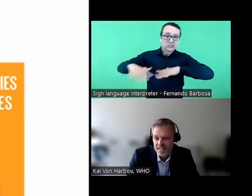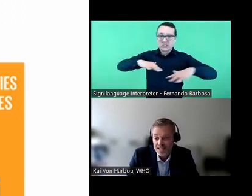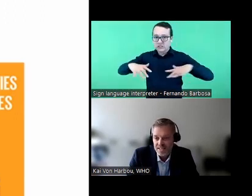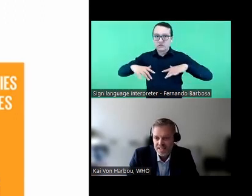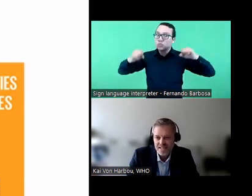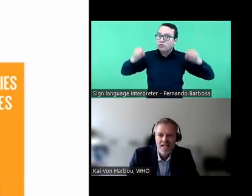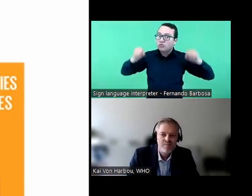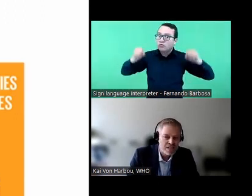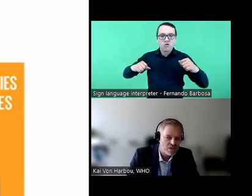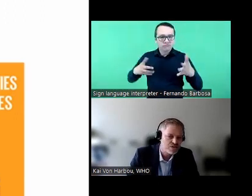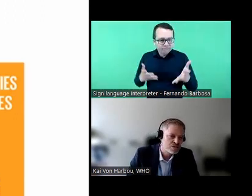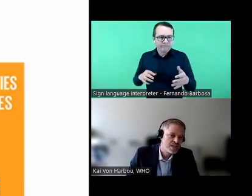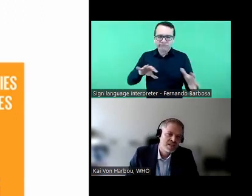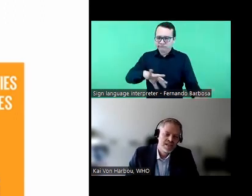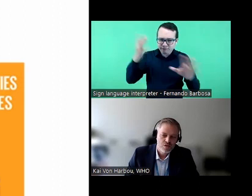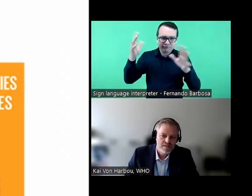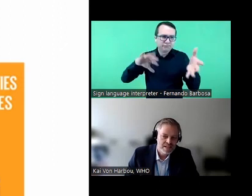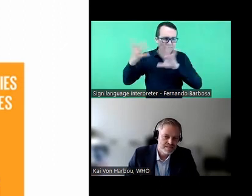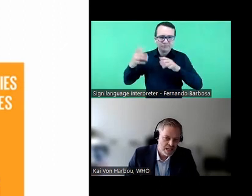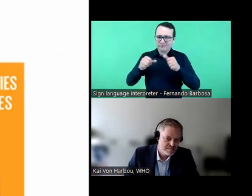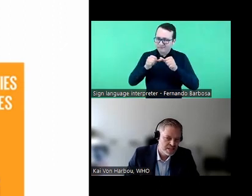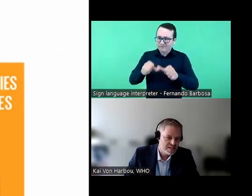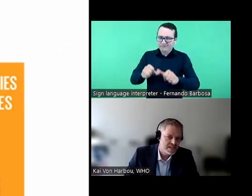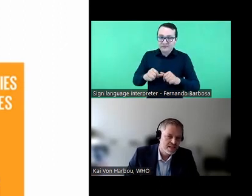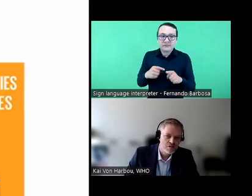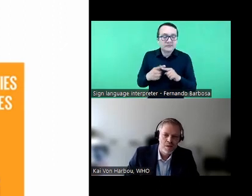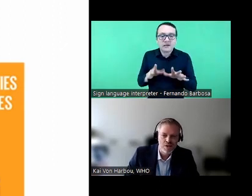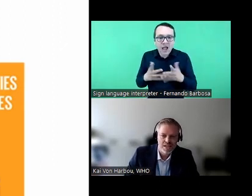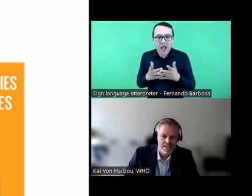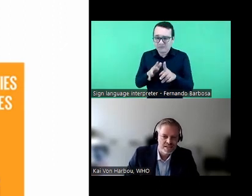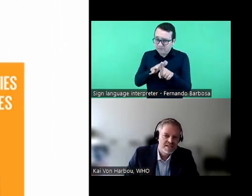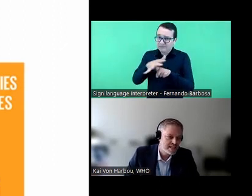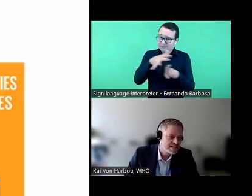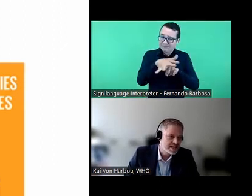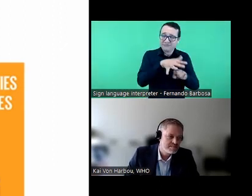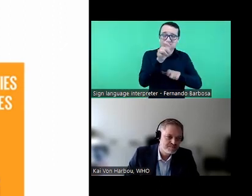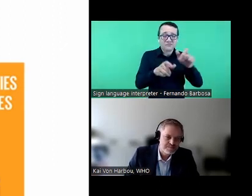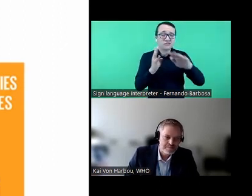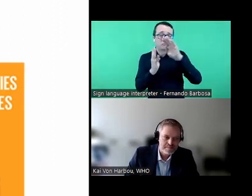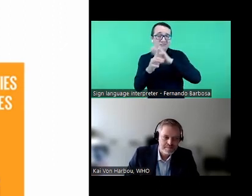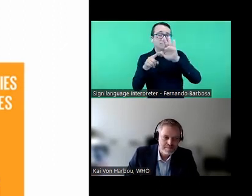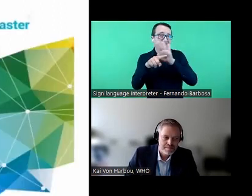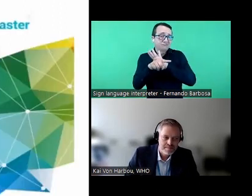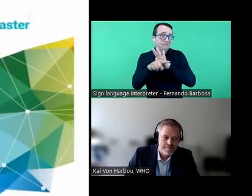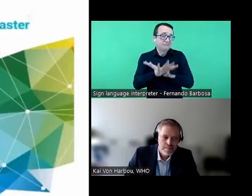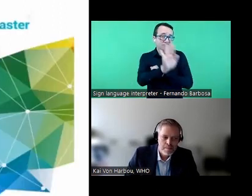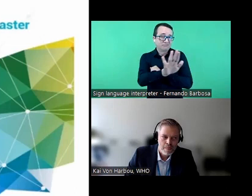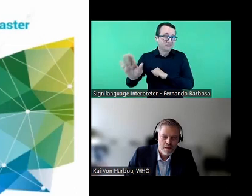climate-related disasters, but also driving displacement of populations. Next slide.